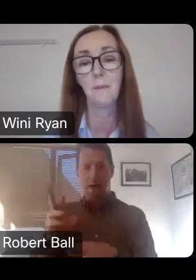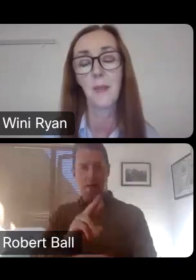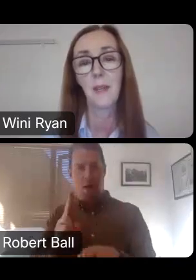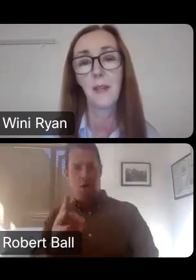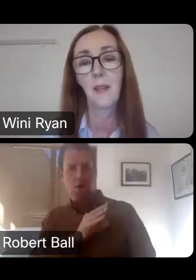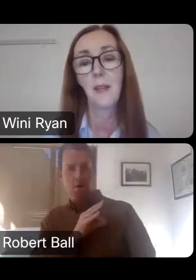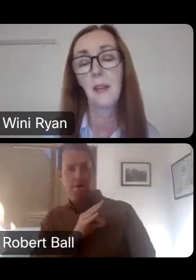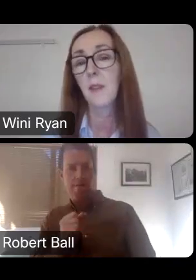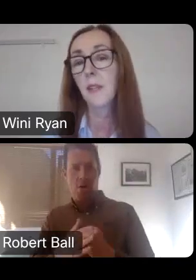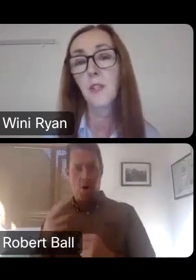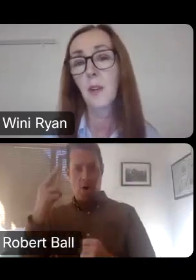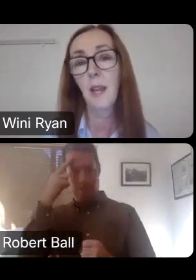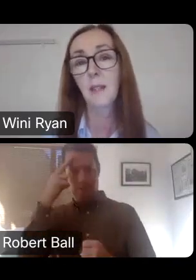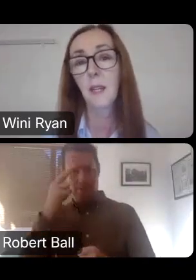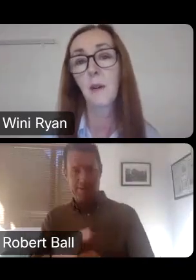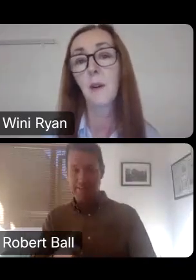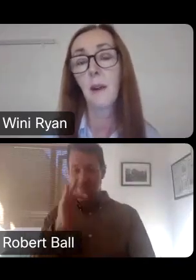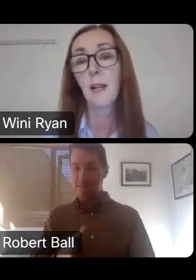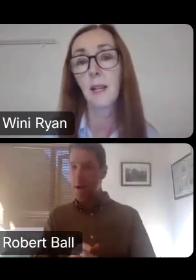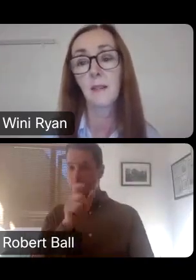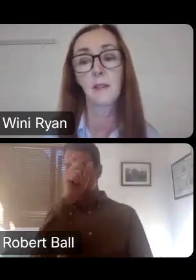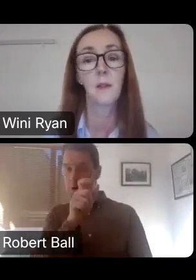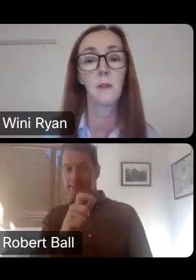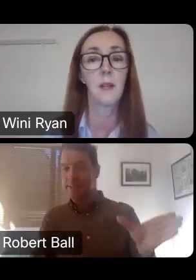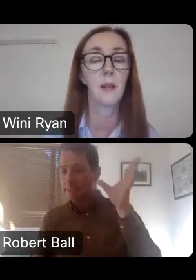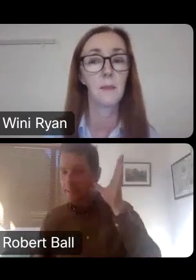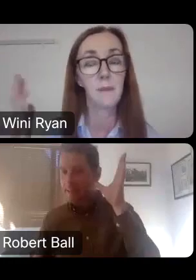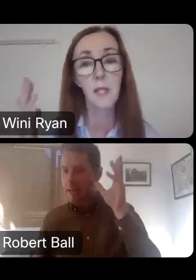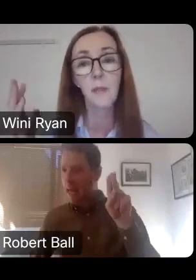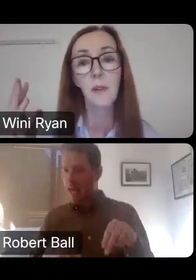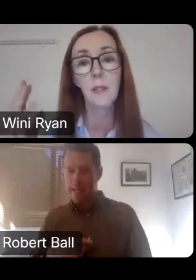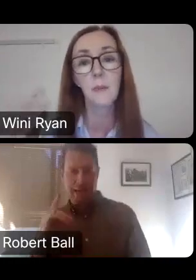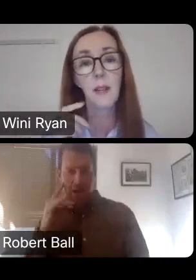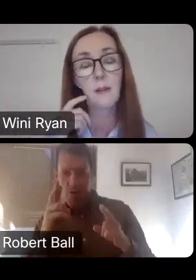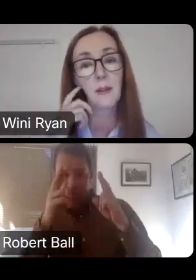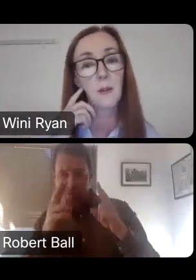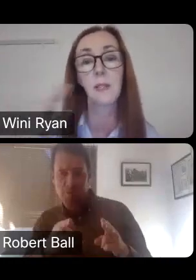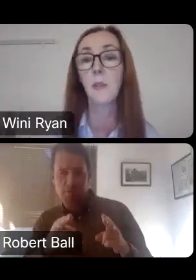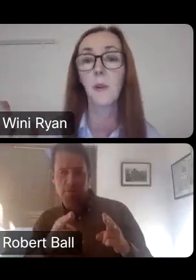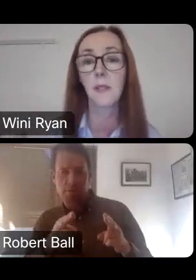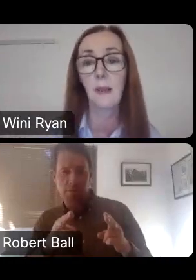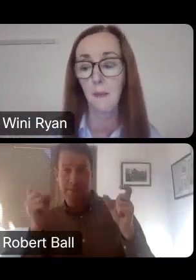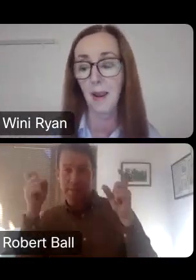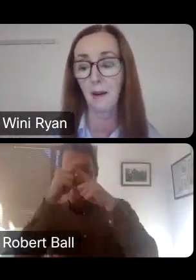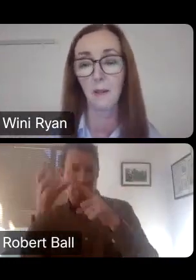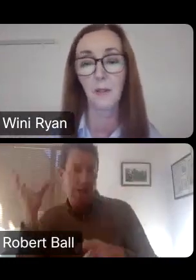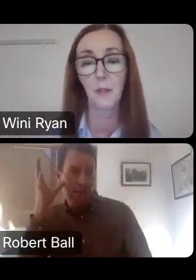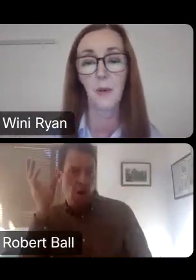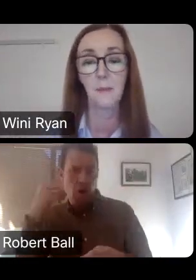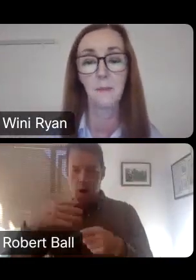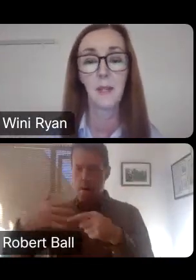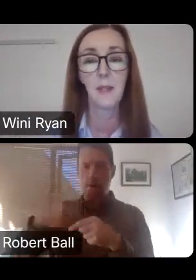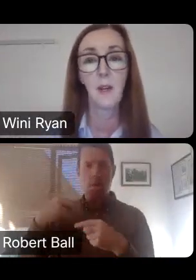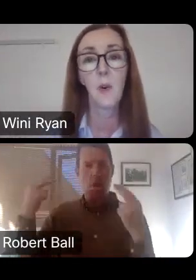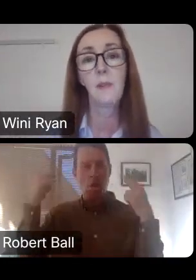from. If the listener can't hear correctly, so I have a difficulty with hearing, or it's noisy in the background, or so